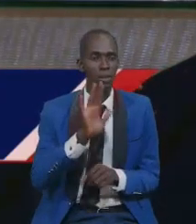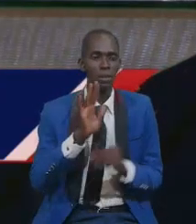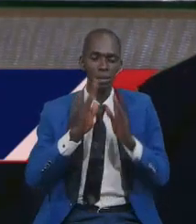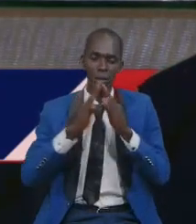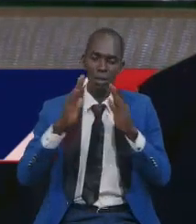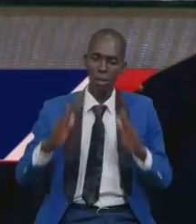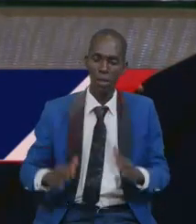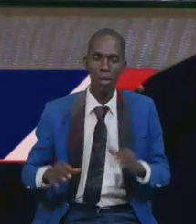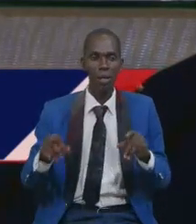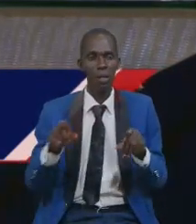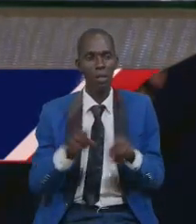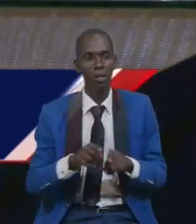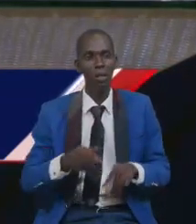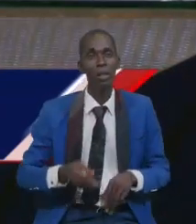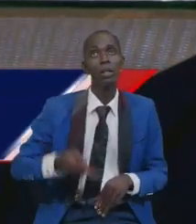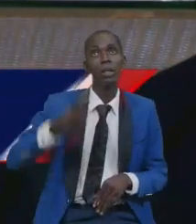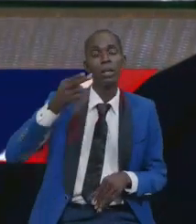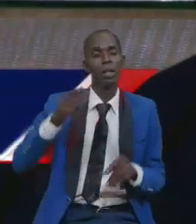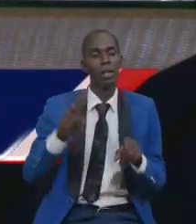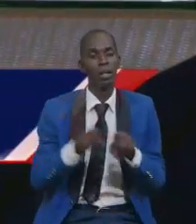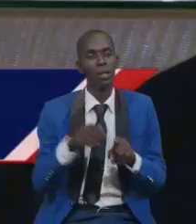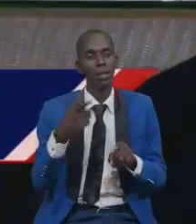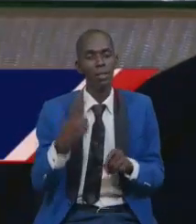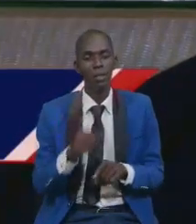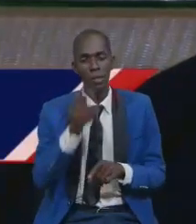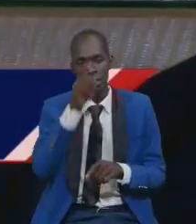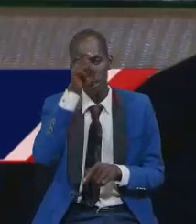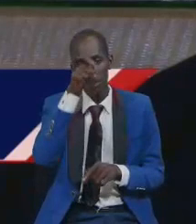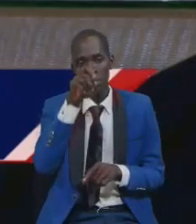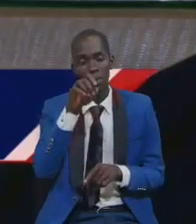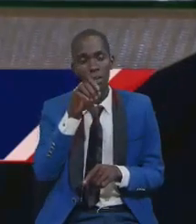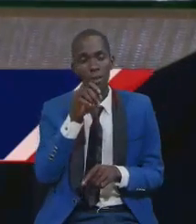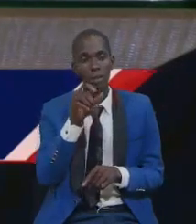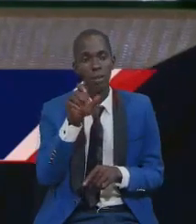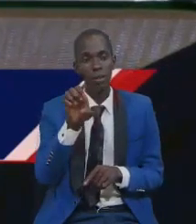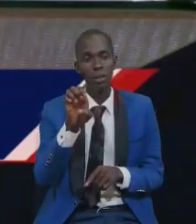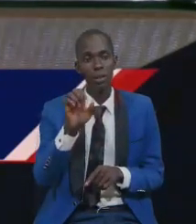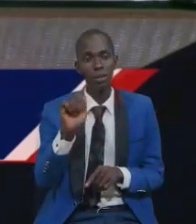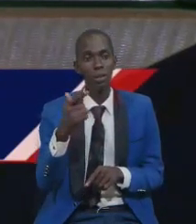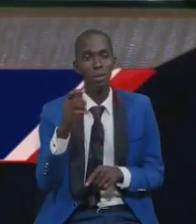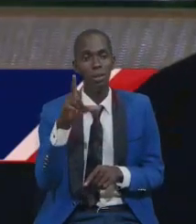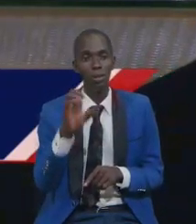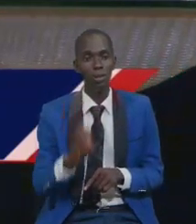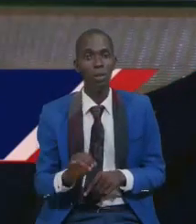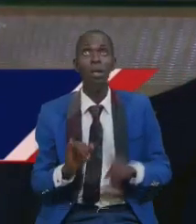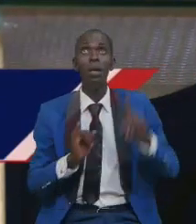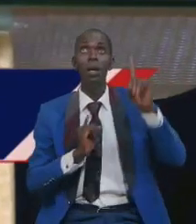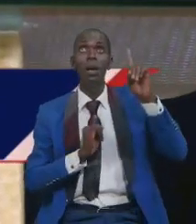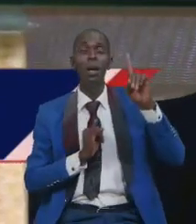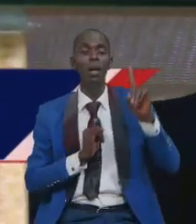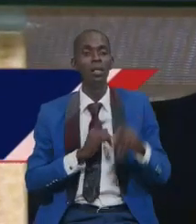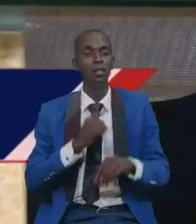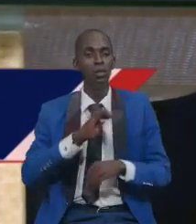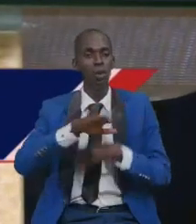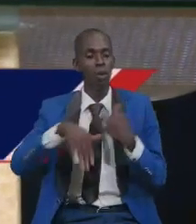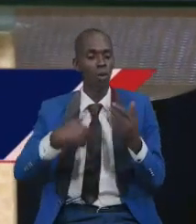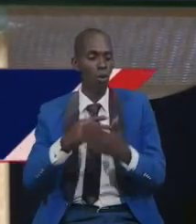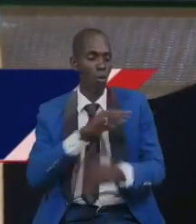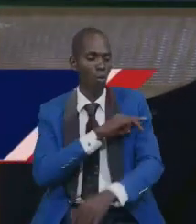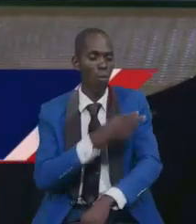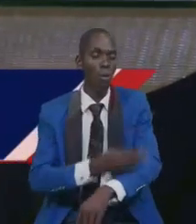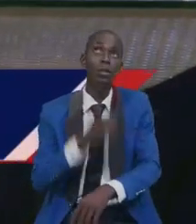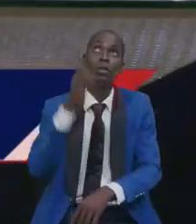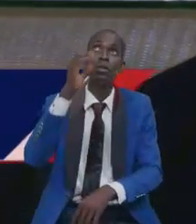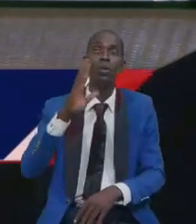make thy nest as high as the eagle, I, the Almighty God, will bring